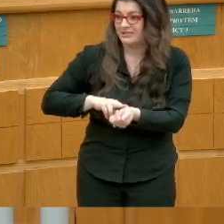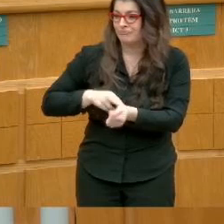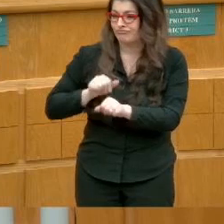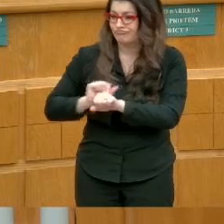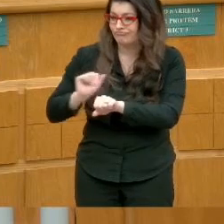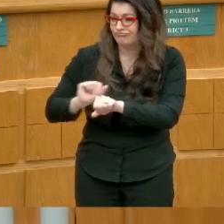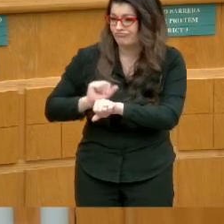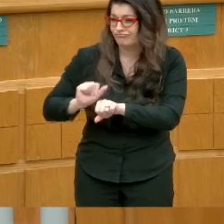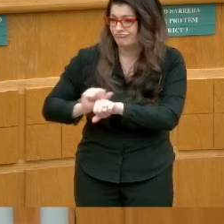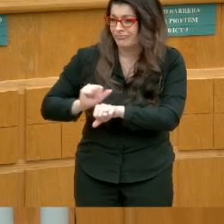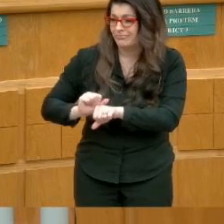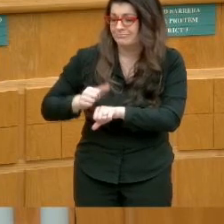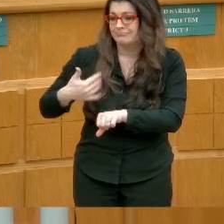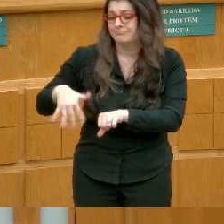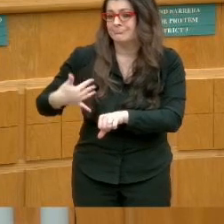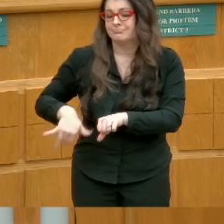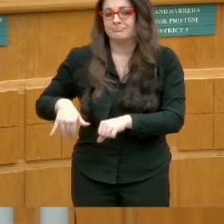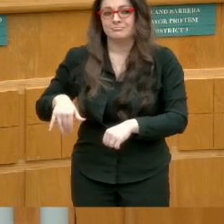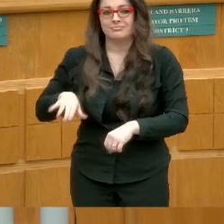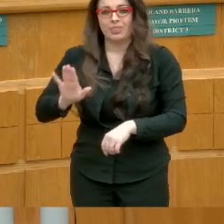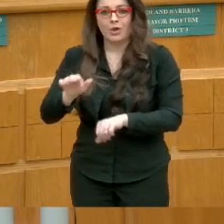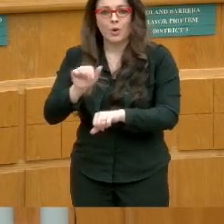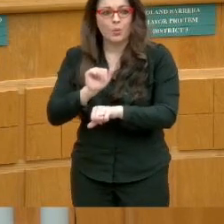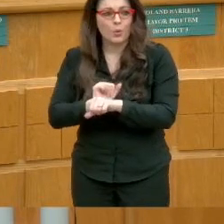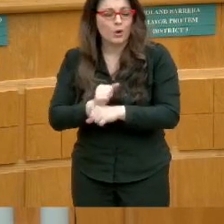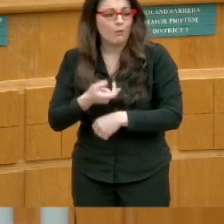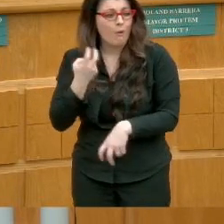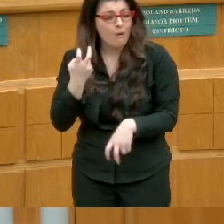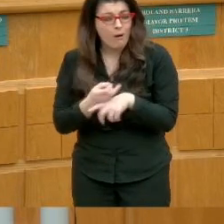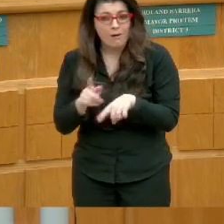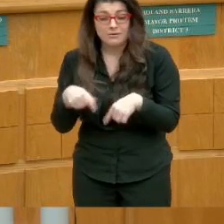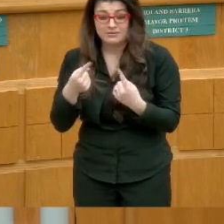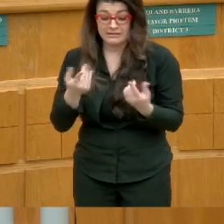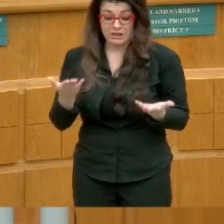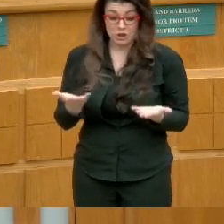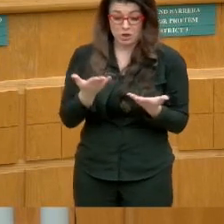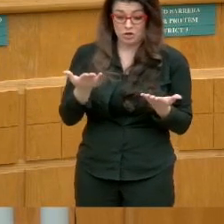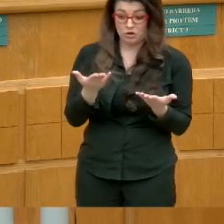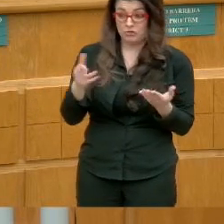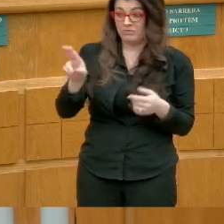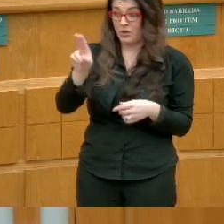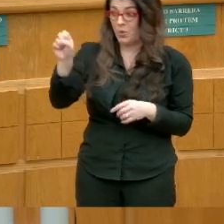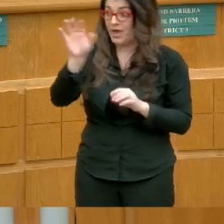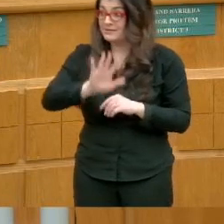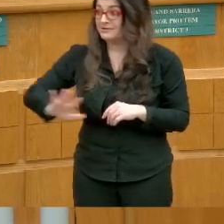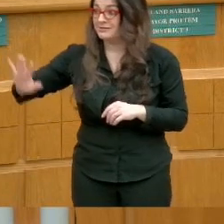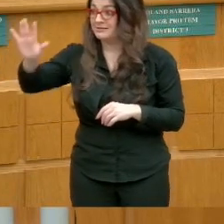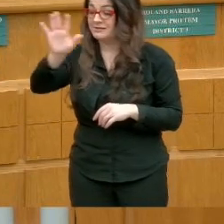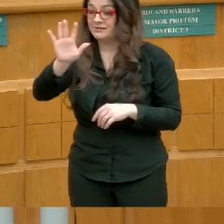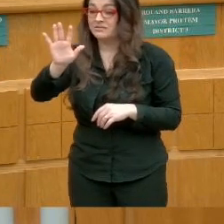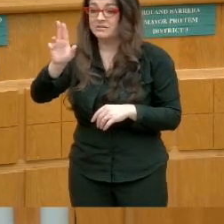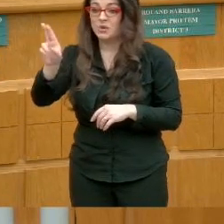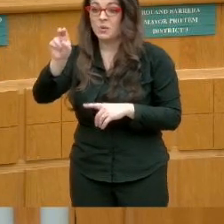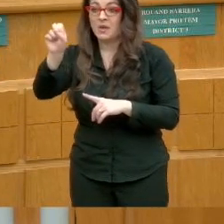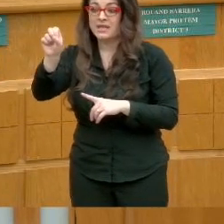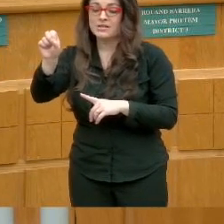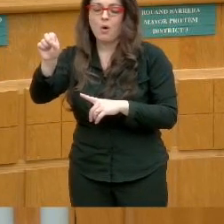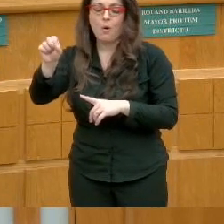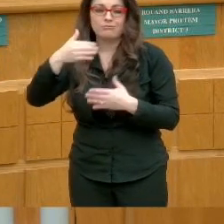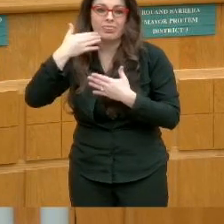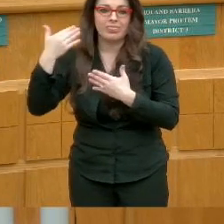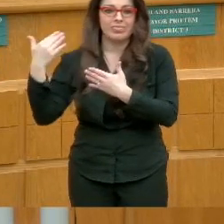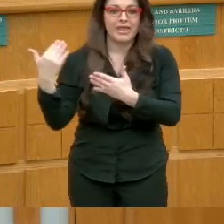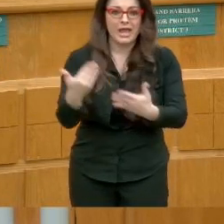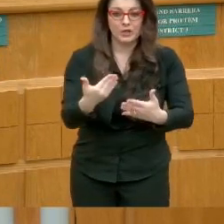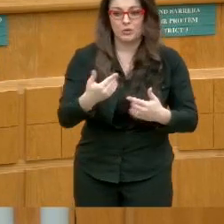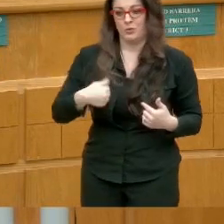first responder teams, and they've done a tremendous job. The country certainly has thanked them better than what I'm going to do here at this press briefing, but we